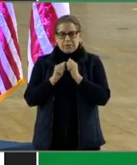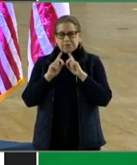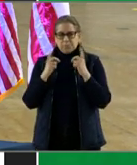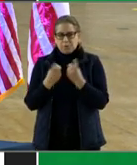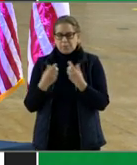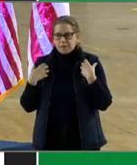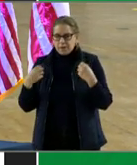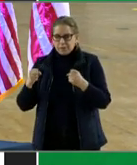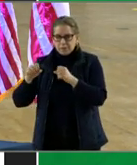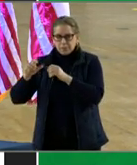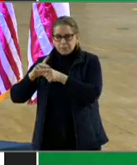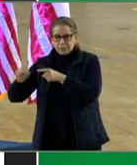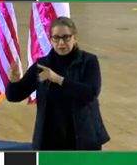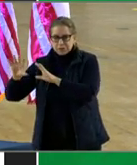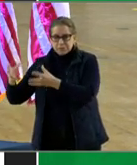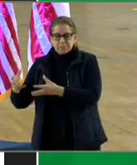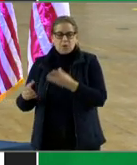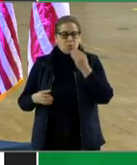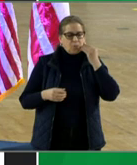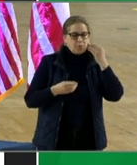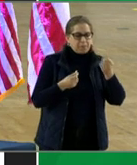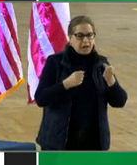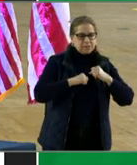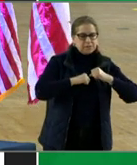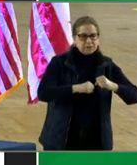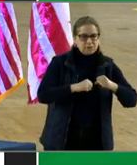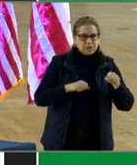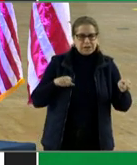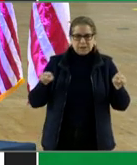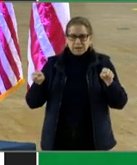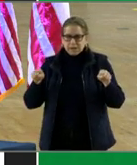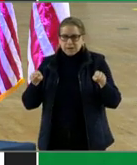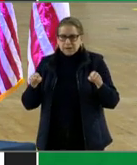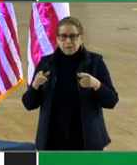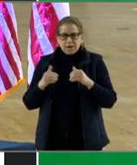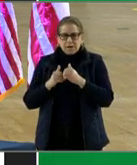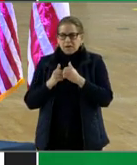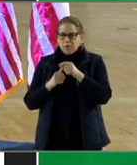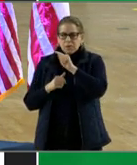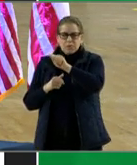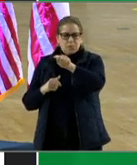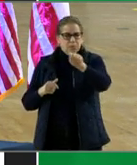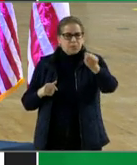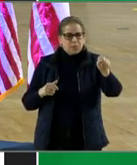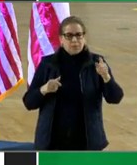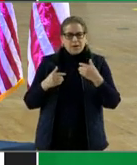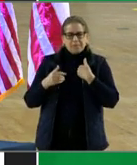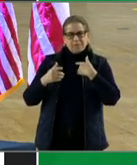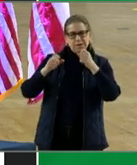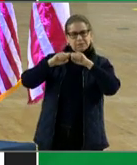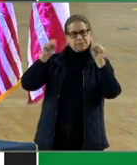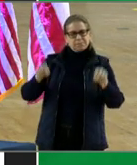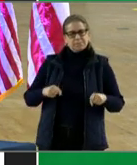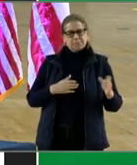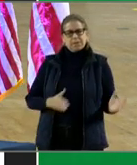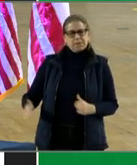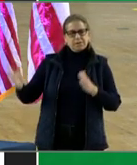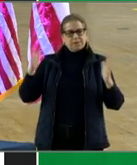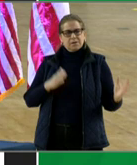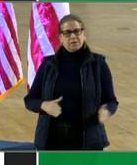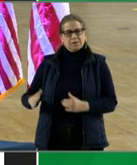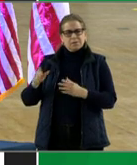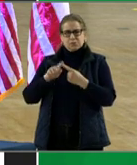Security professionals about how each system will plan to meet the surge demand.